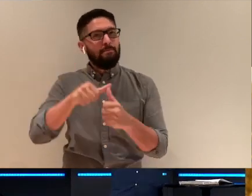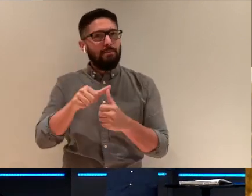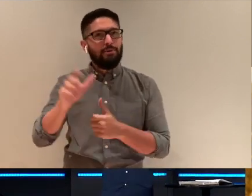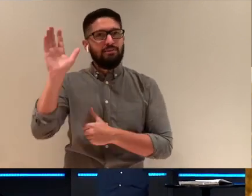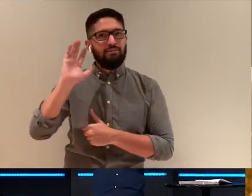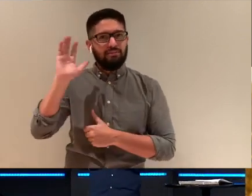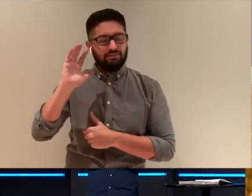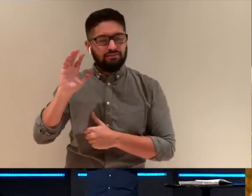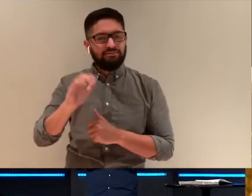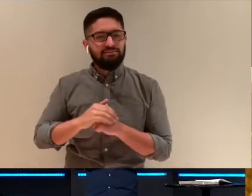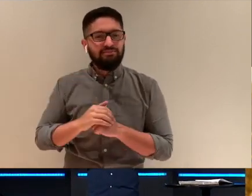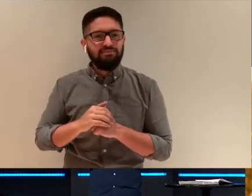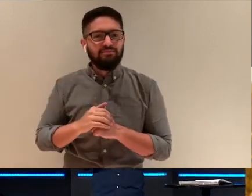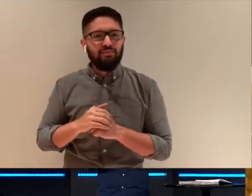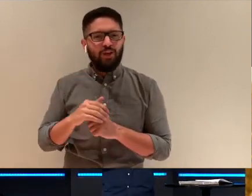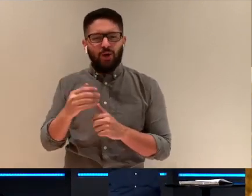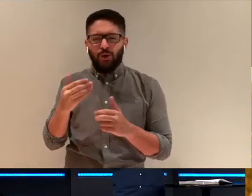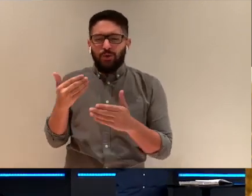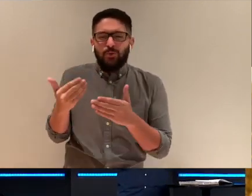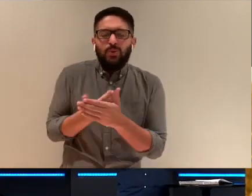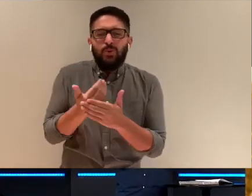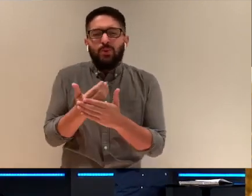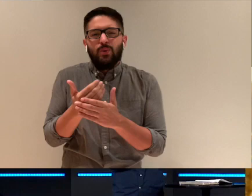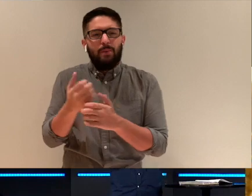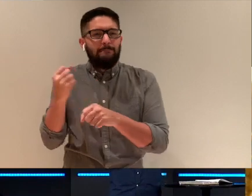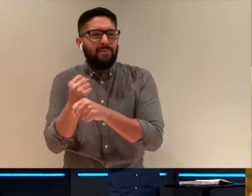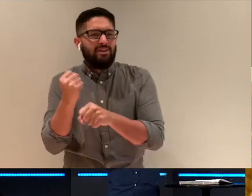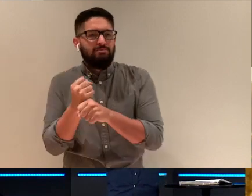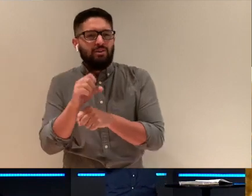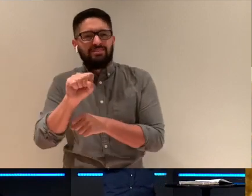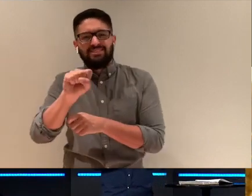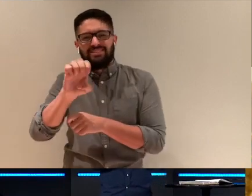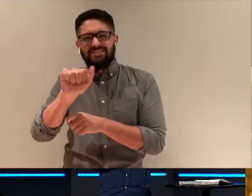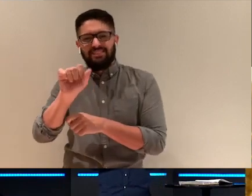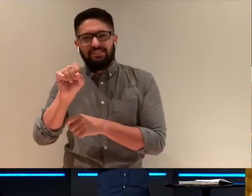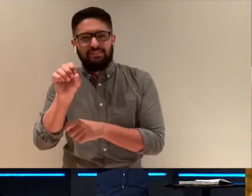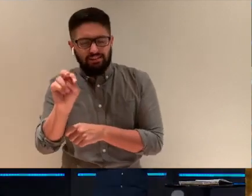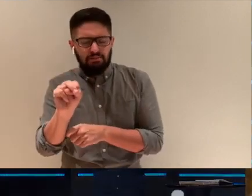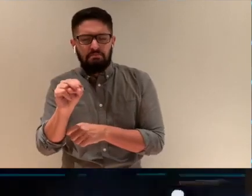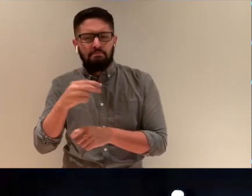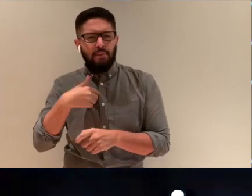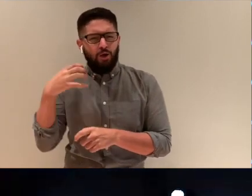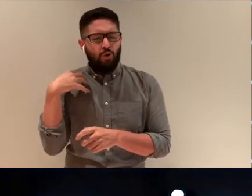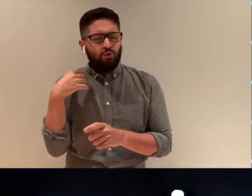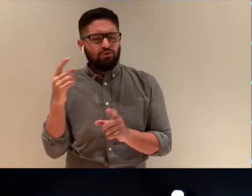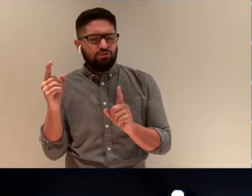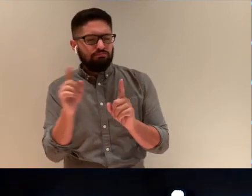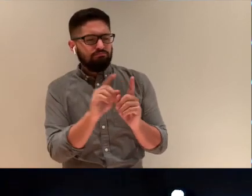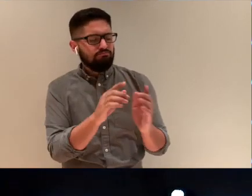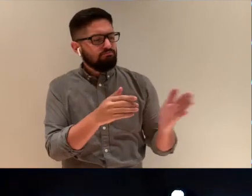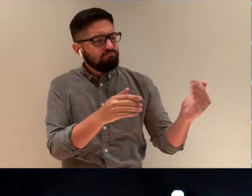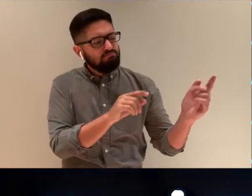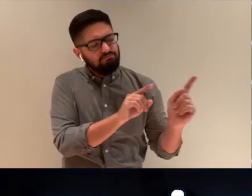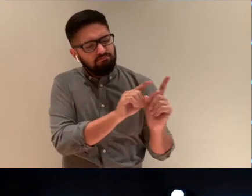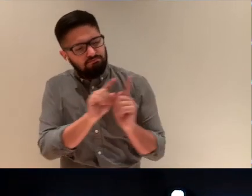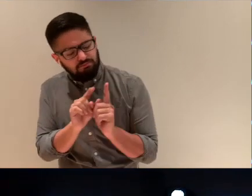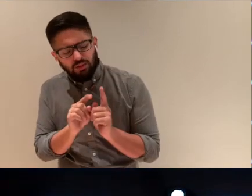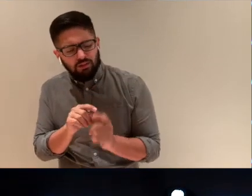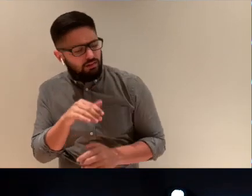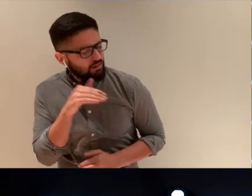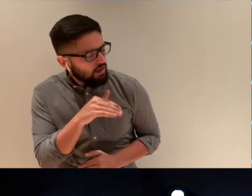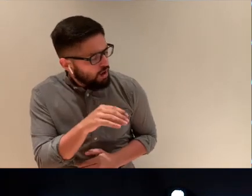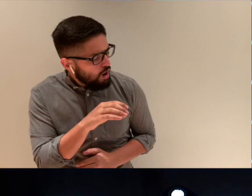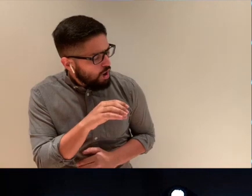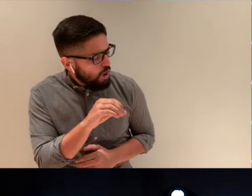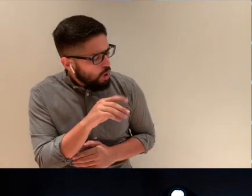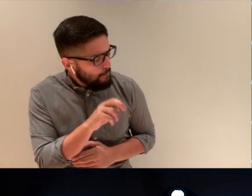I remember early on, I was entering a new baseball season. My coach pulled me aside and he